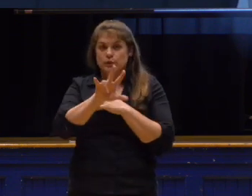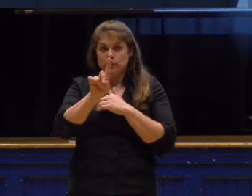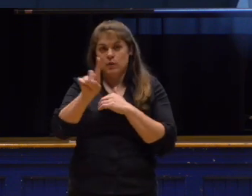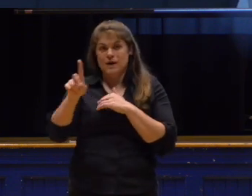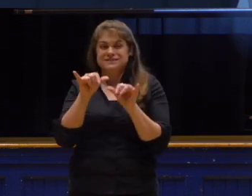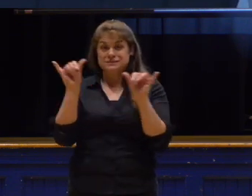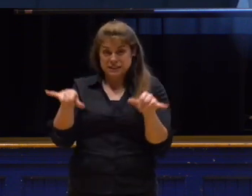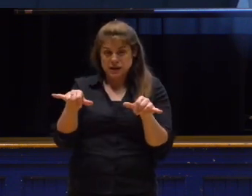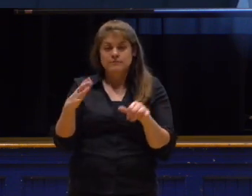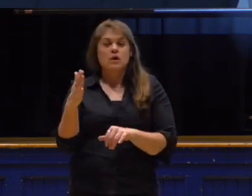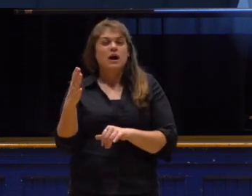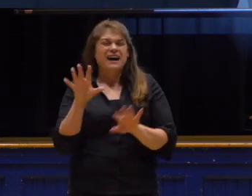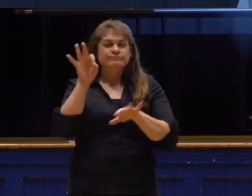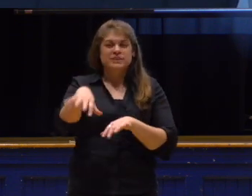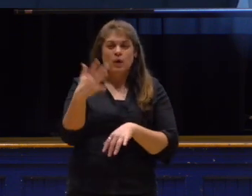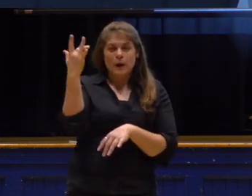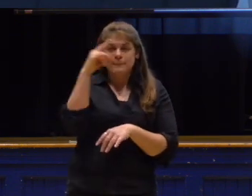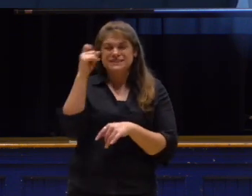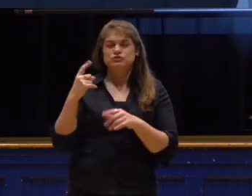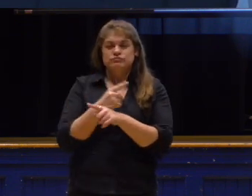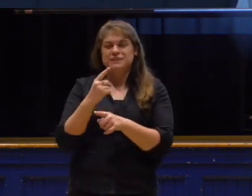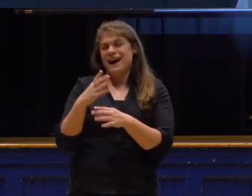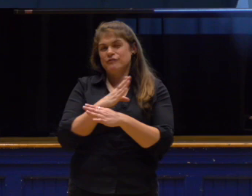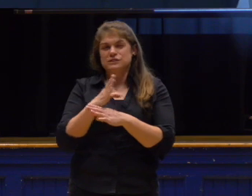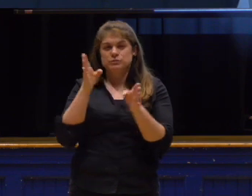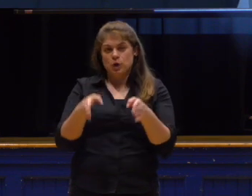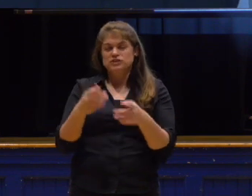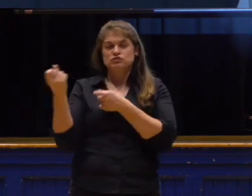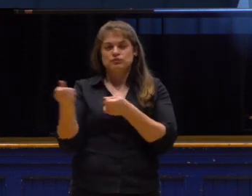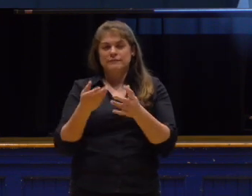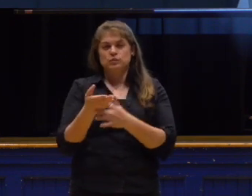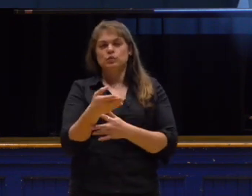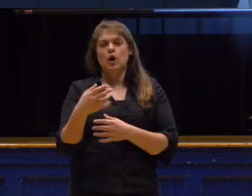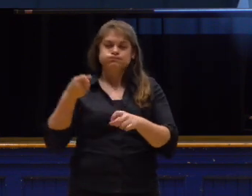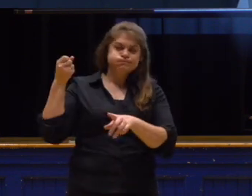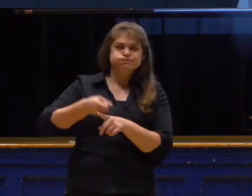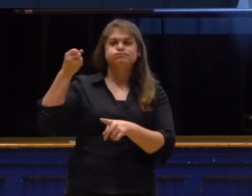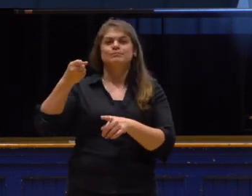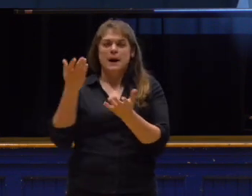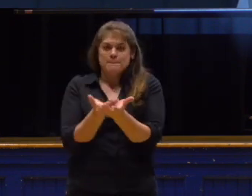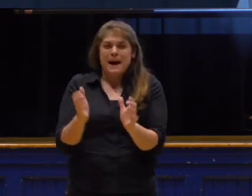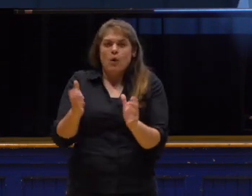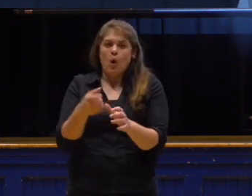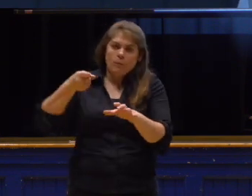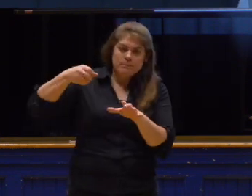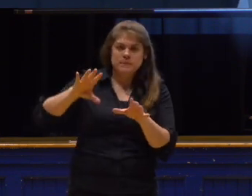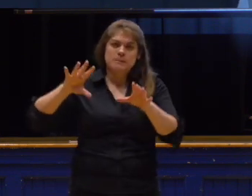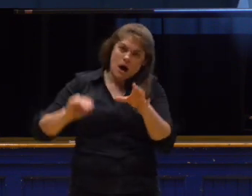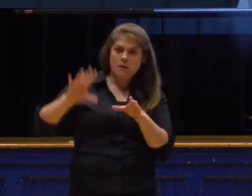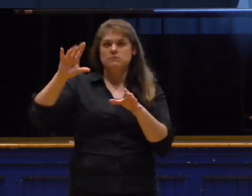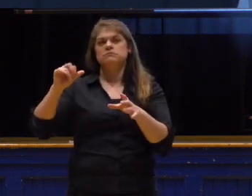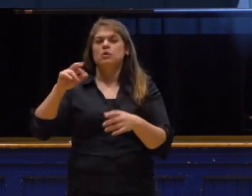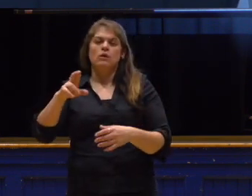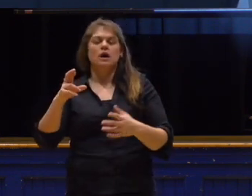311 system at the city. And the only reason I say that is that the average person driving through who hits a pothole or there's a problem